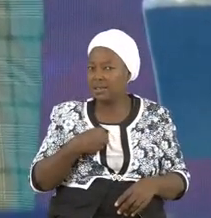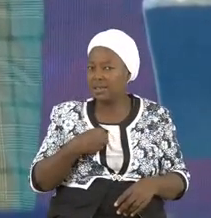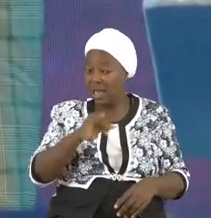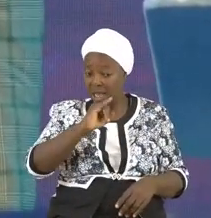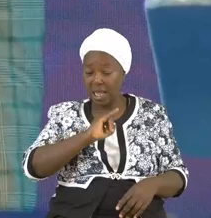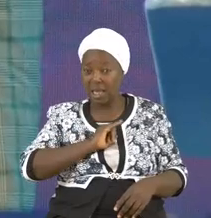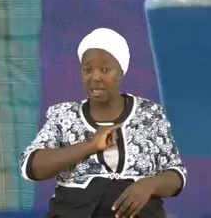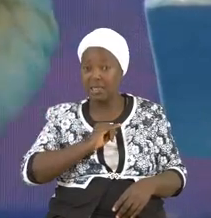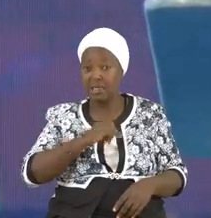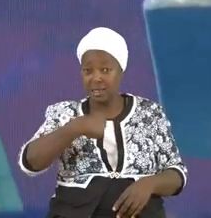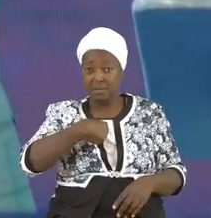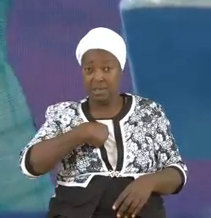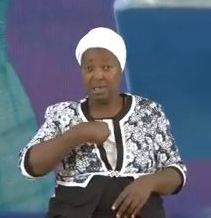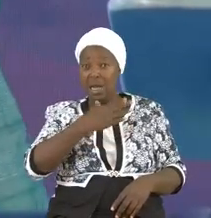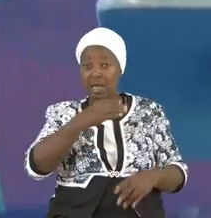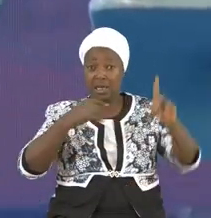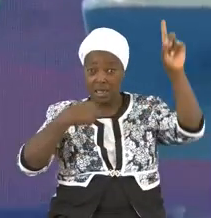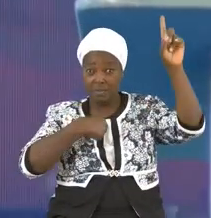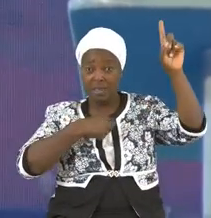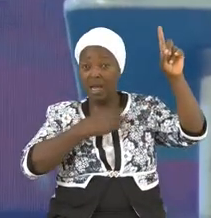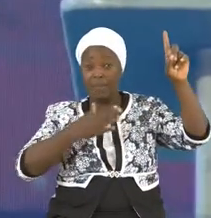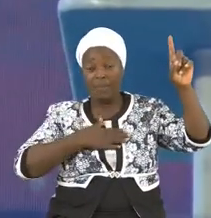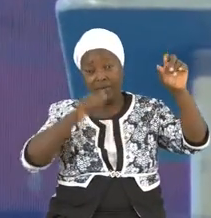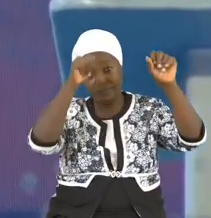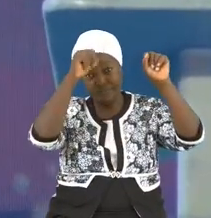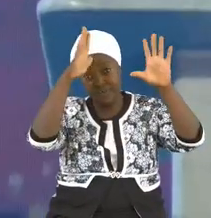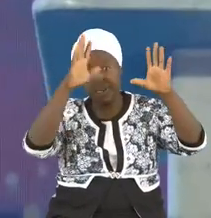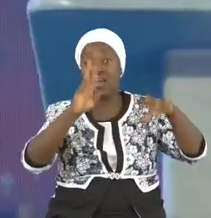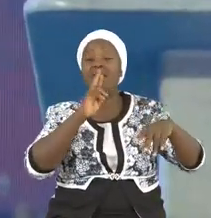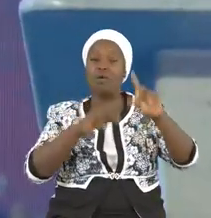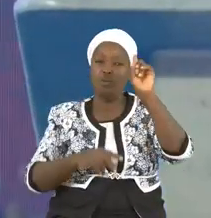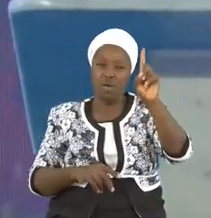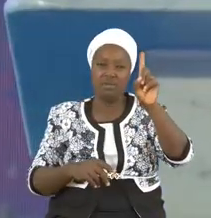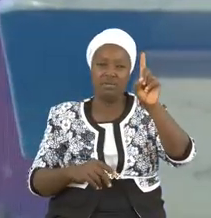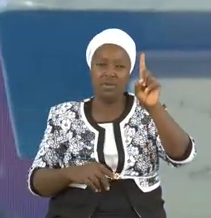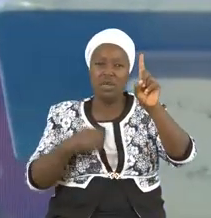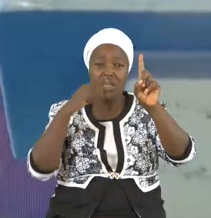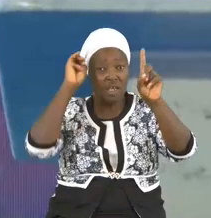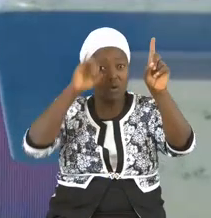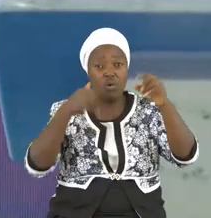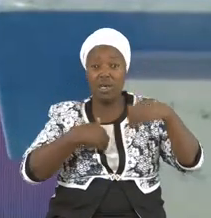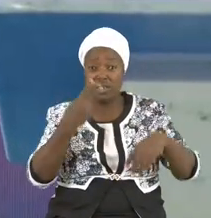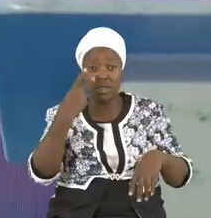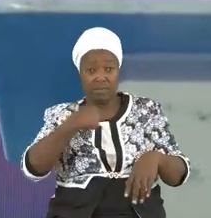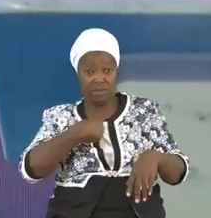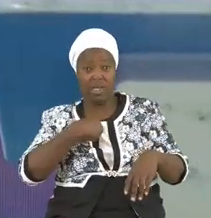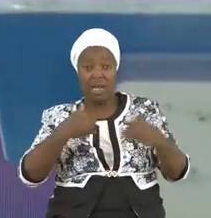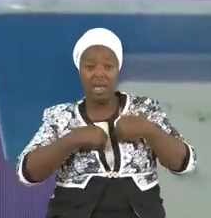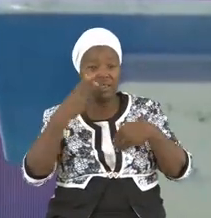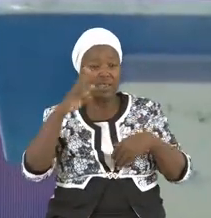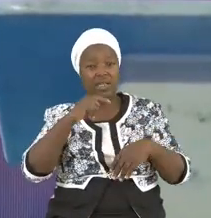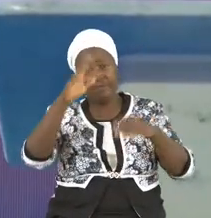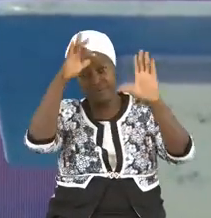one. He who has seen me has seen the Father. In the beginning was the